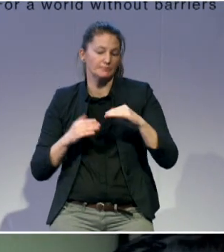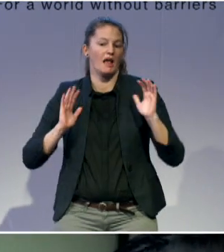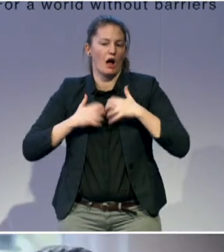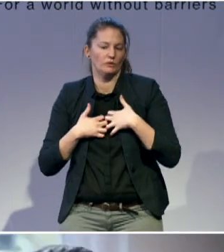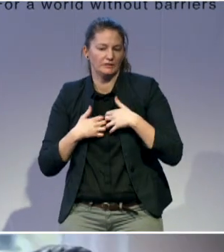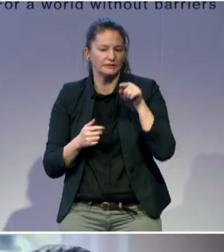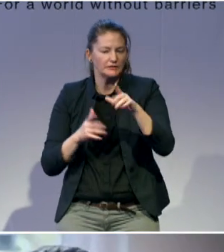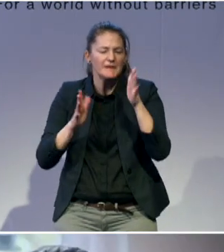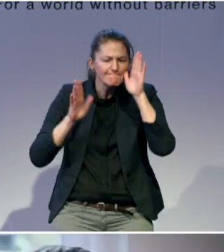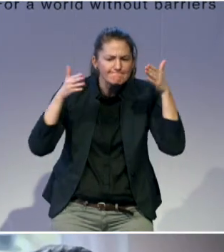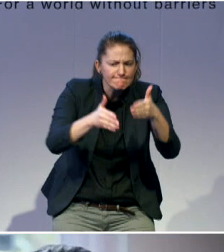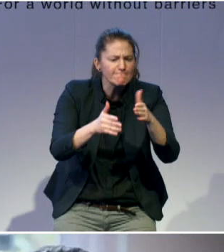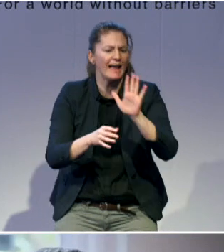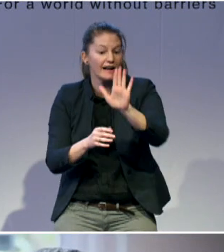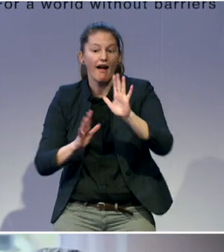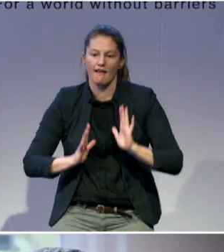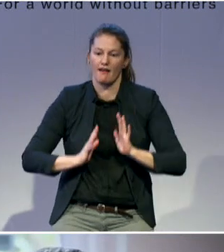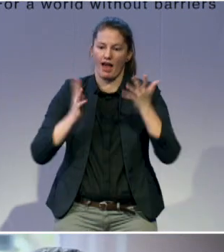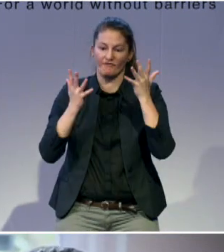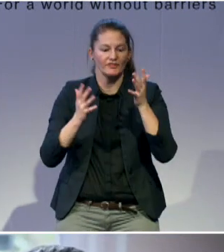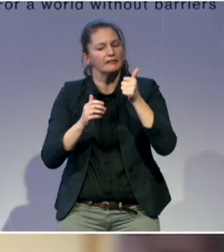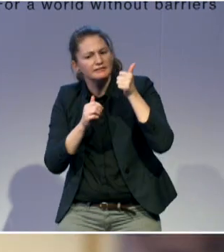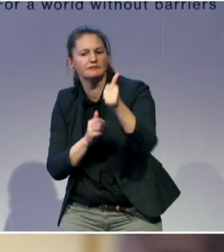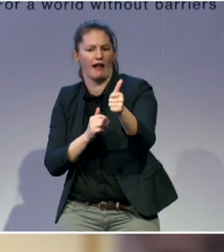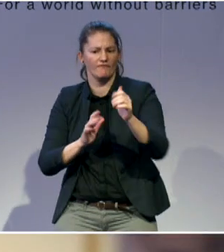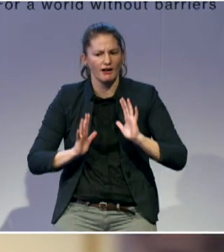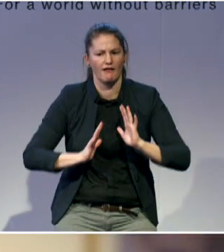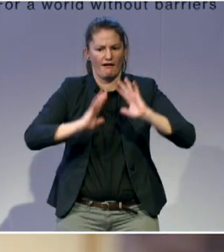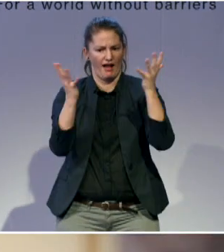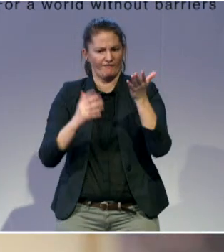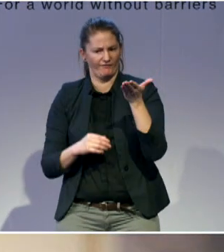of trained professionals and volunteers. From